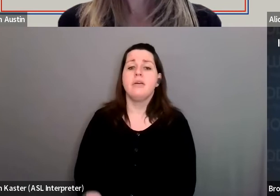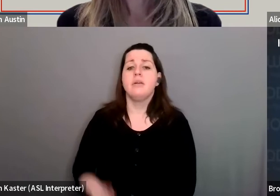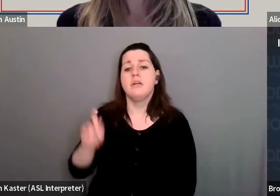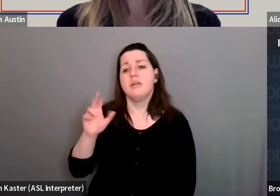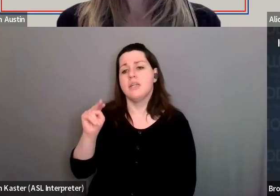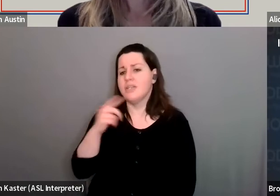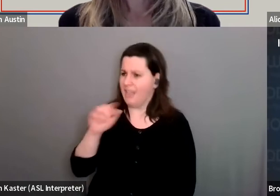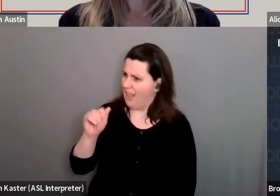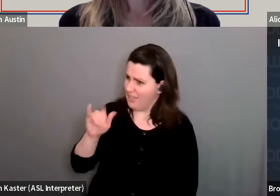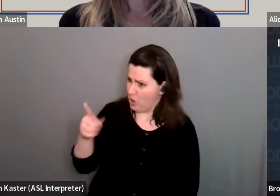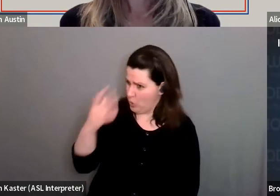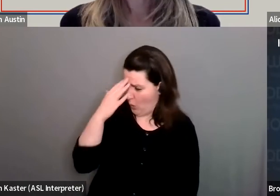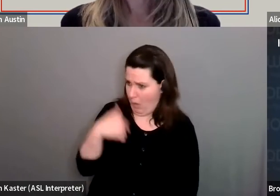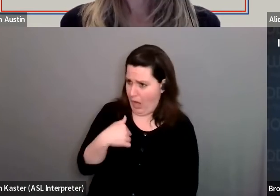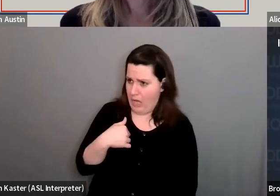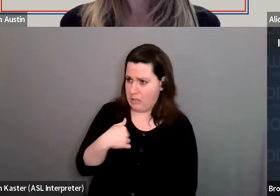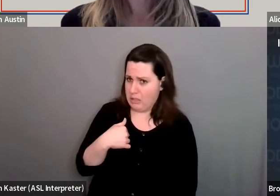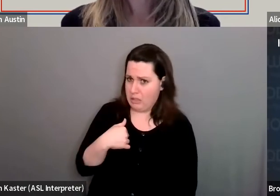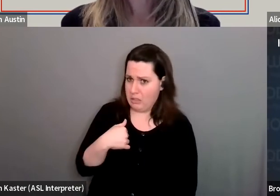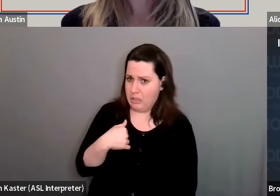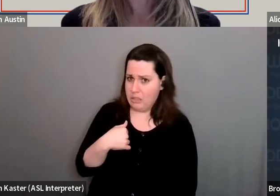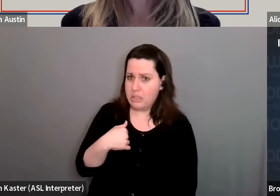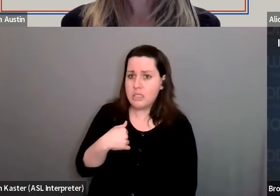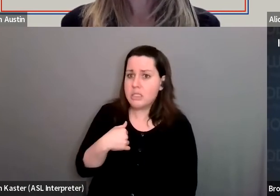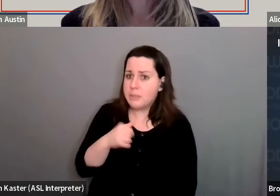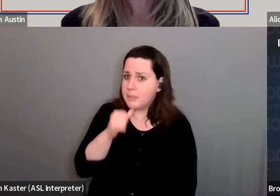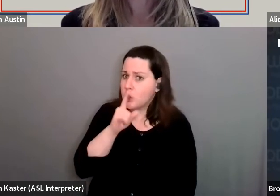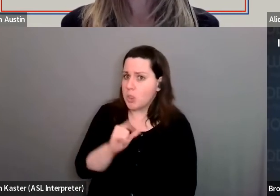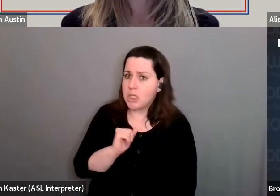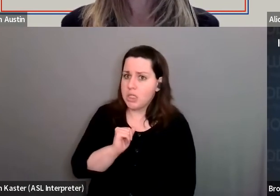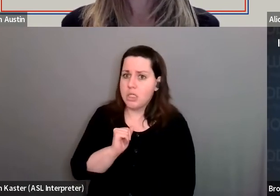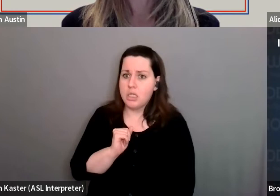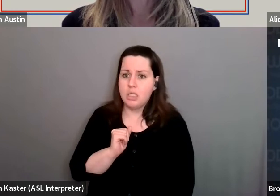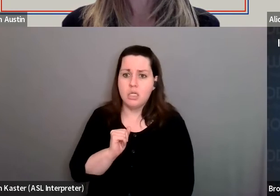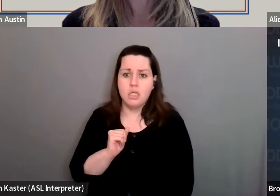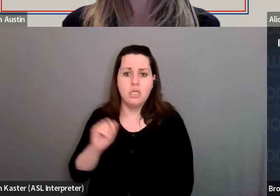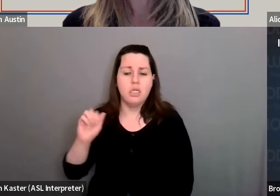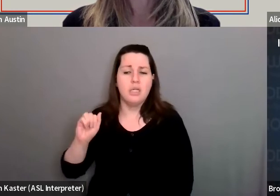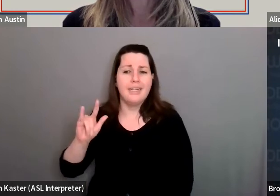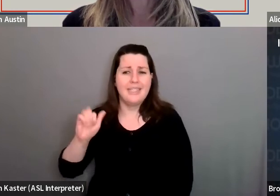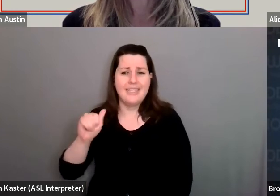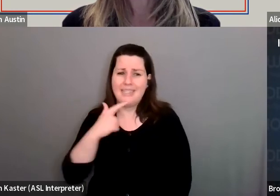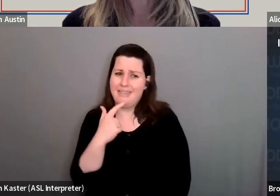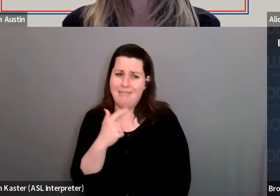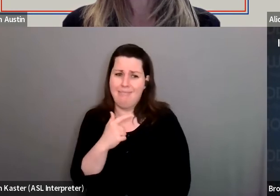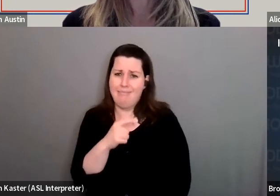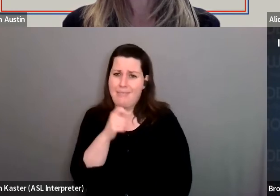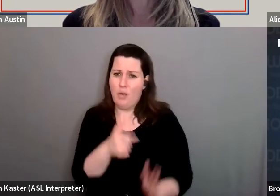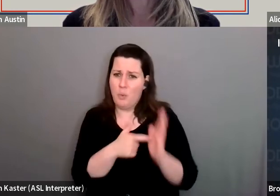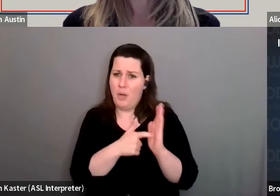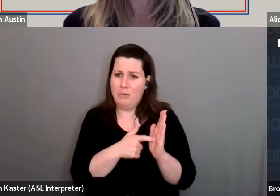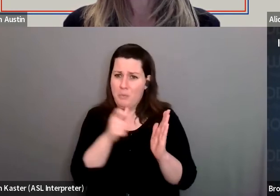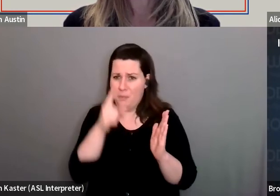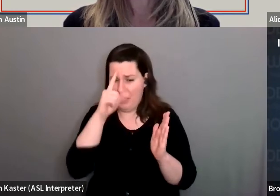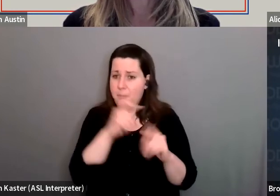Alicia, do you know? I don't. I think I'm not sure on that. To my knowledge, that wasn't a requirement, but I would